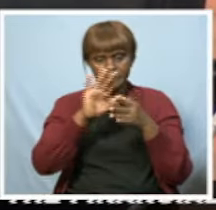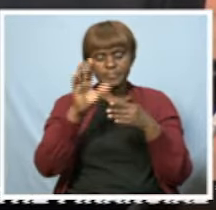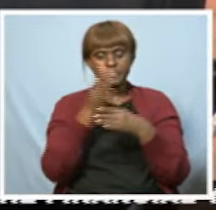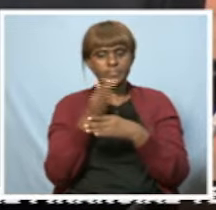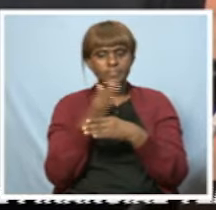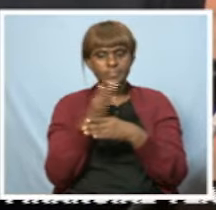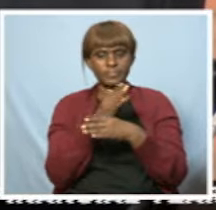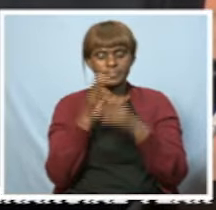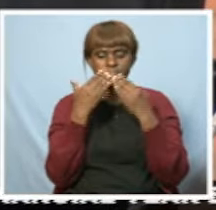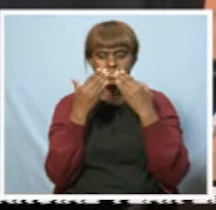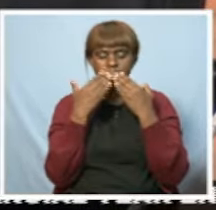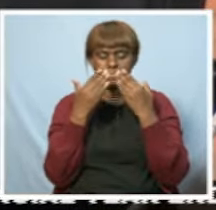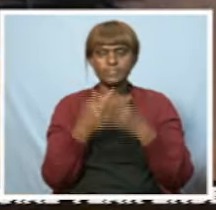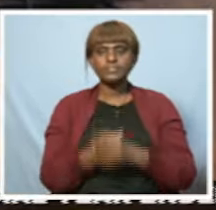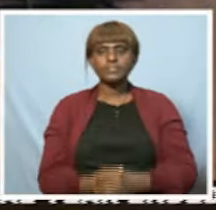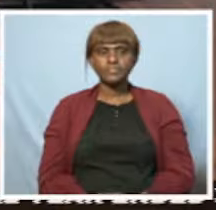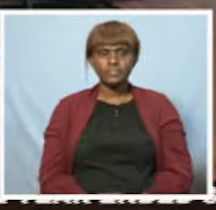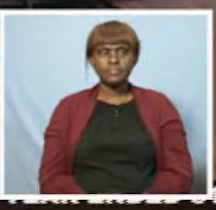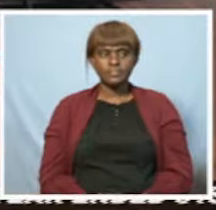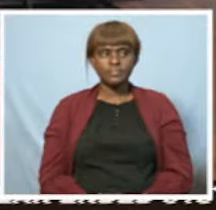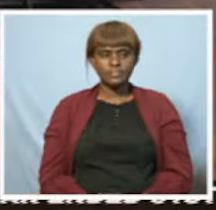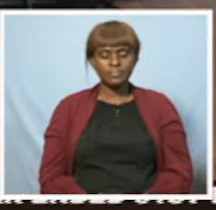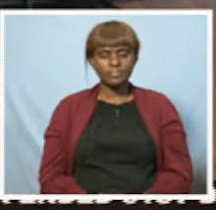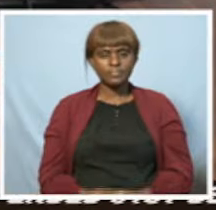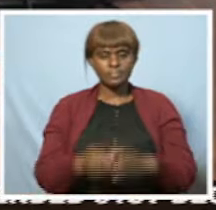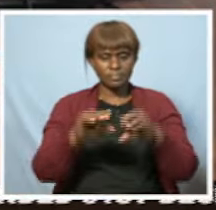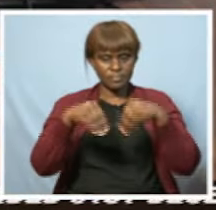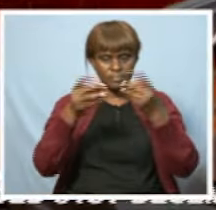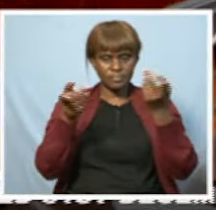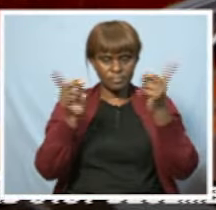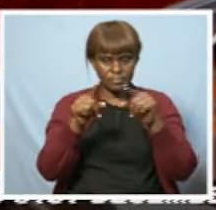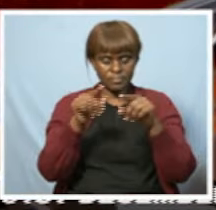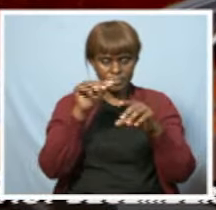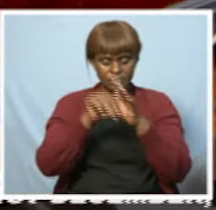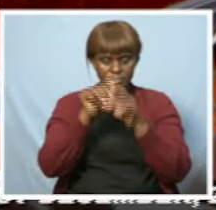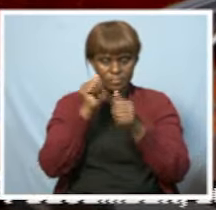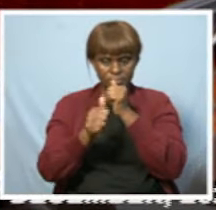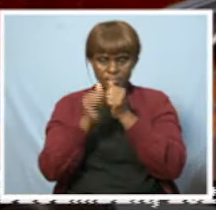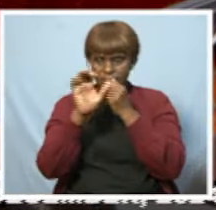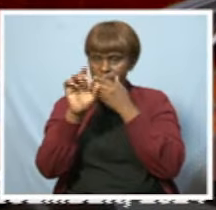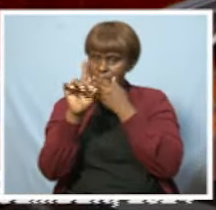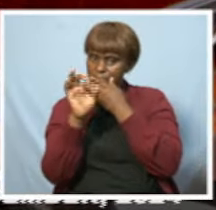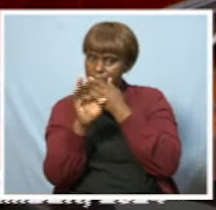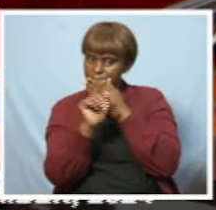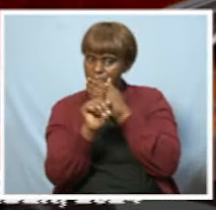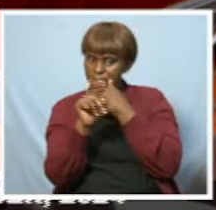businesses. Thank you. You gave them when? In which CDF cycle?